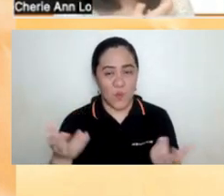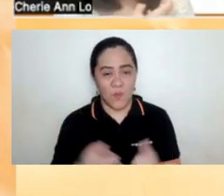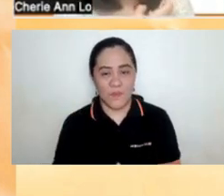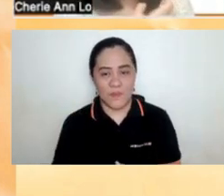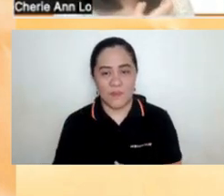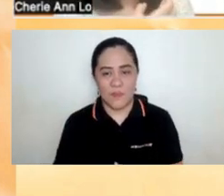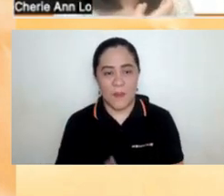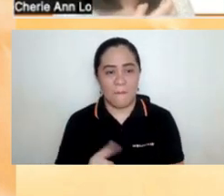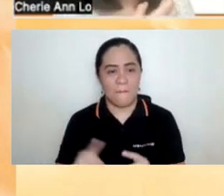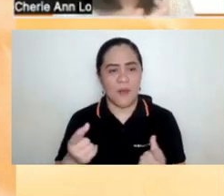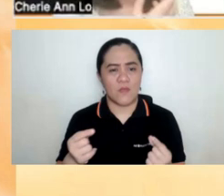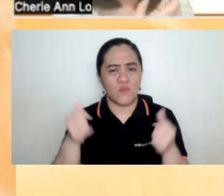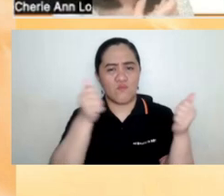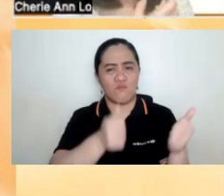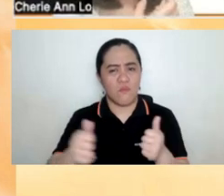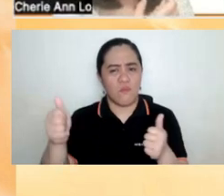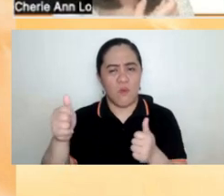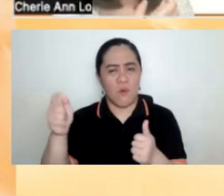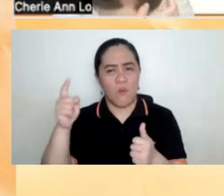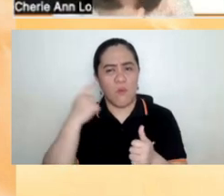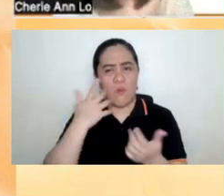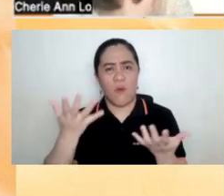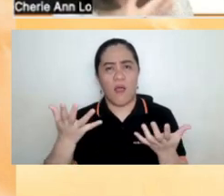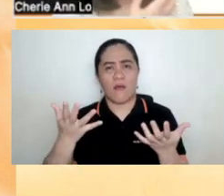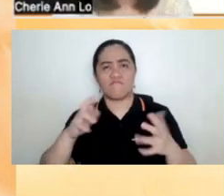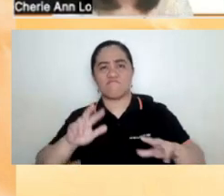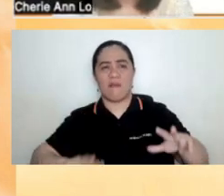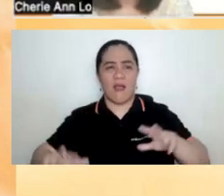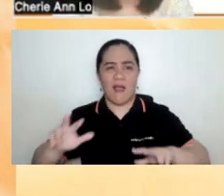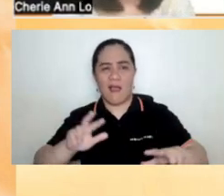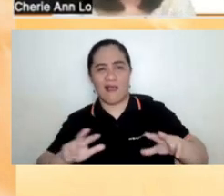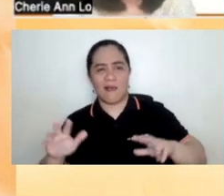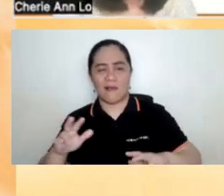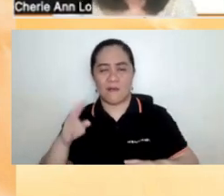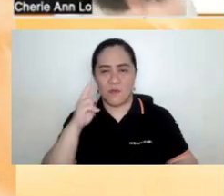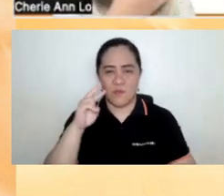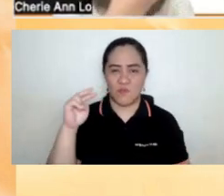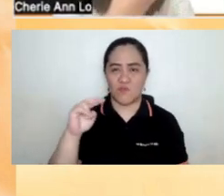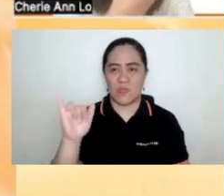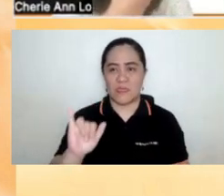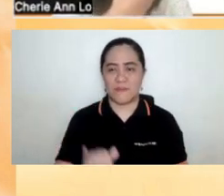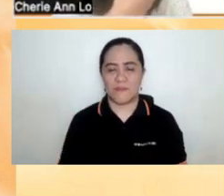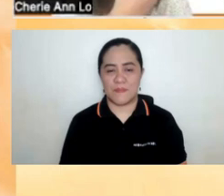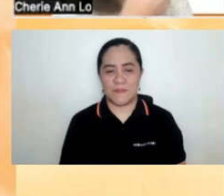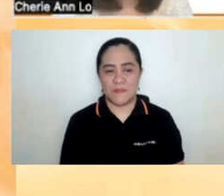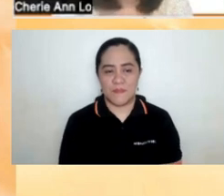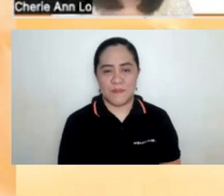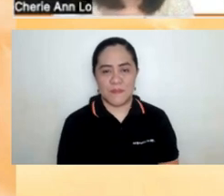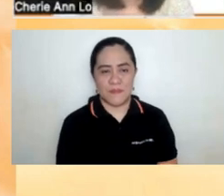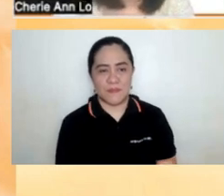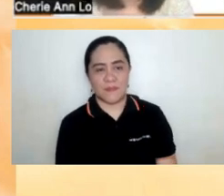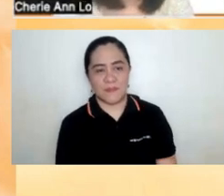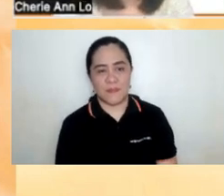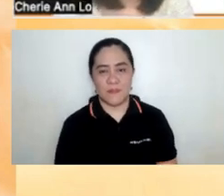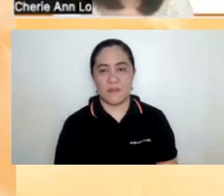is organized and then what anxiety looks like in these parts of the brain. So to simplistically